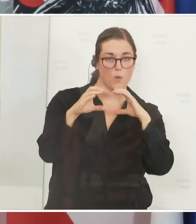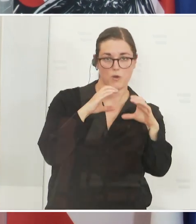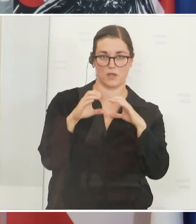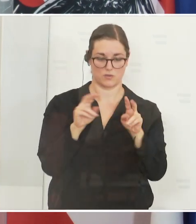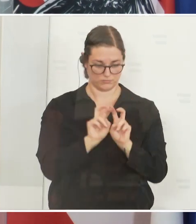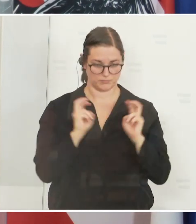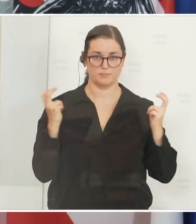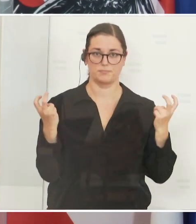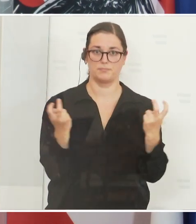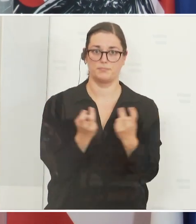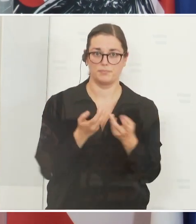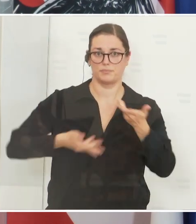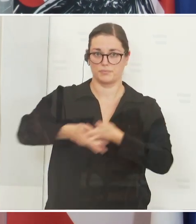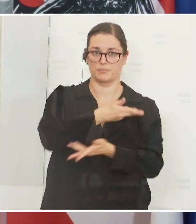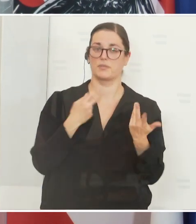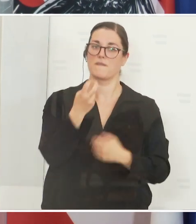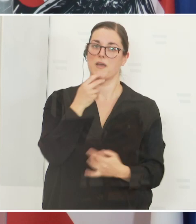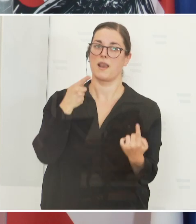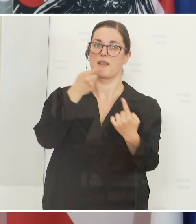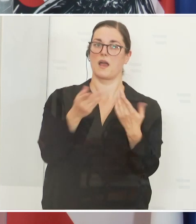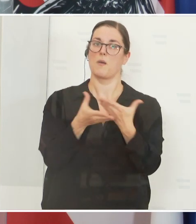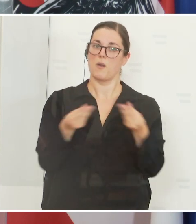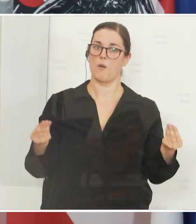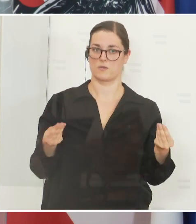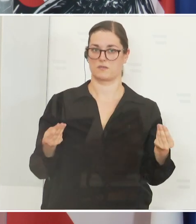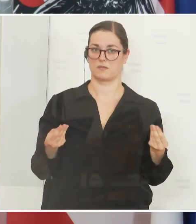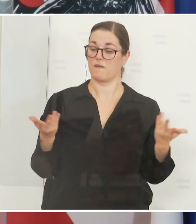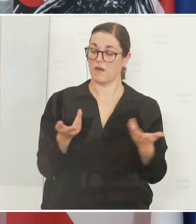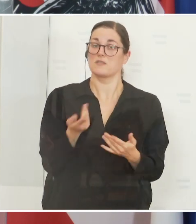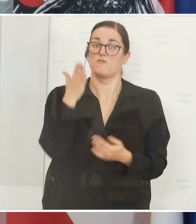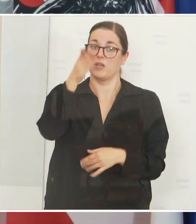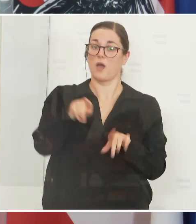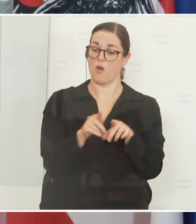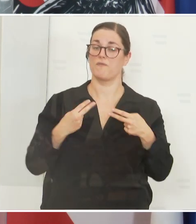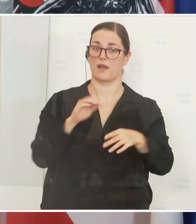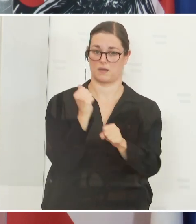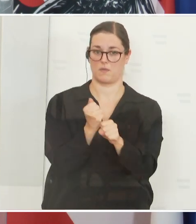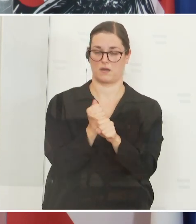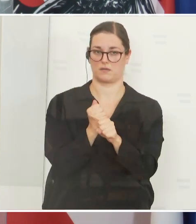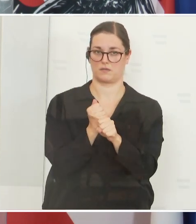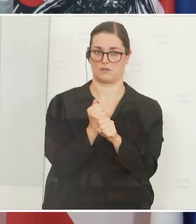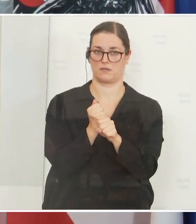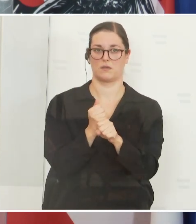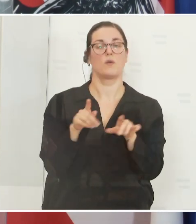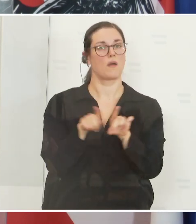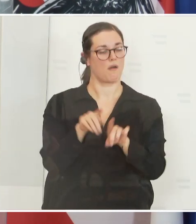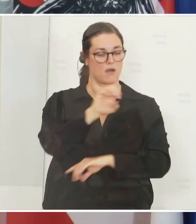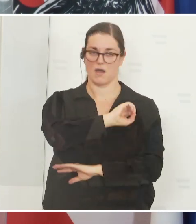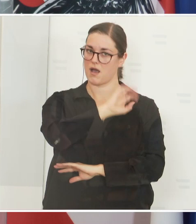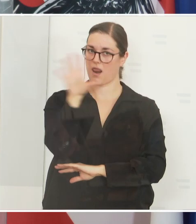together to solve problems. This is what we want to do for Belarus. And we are very clear when it comes to